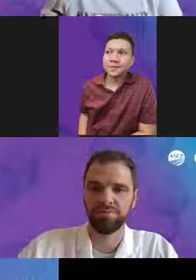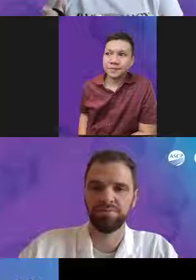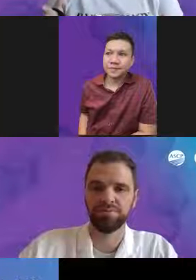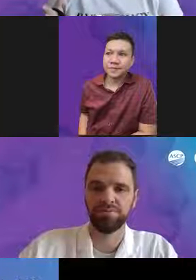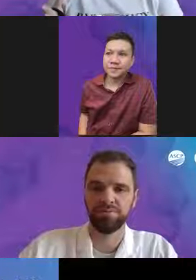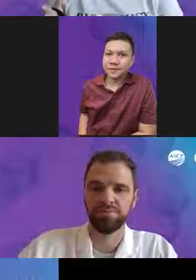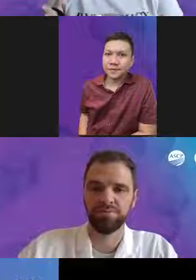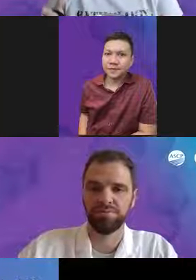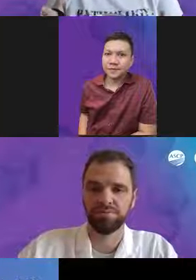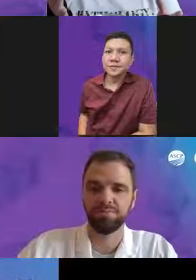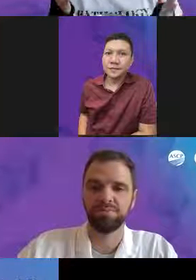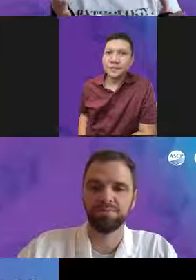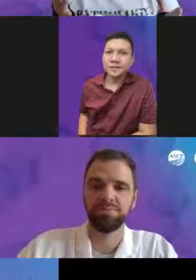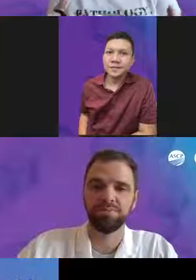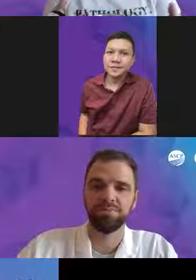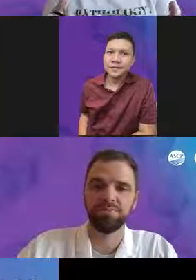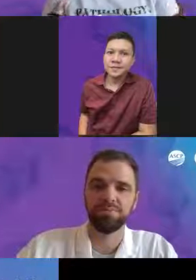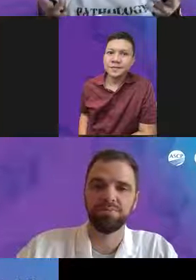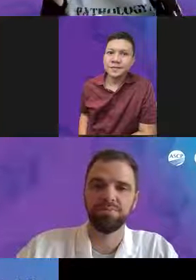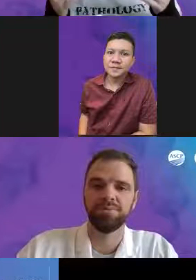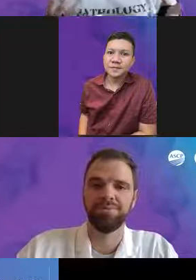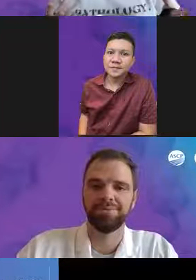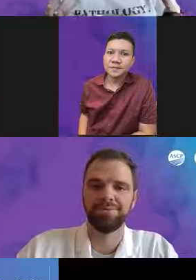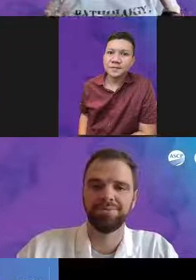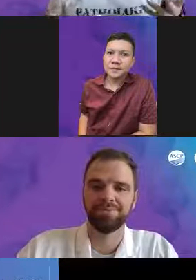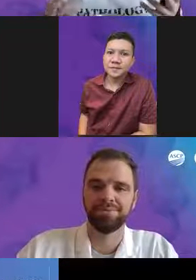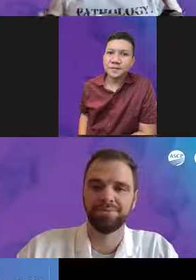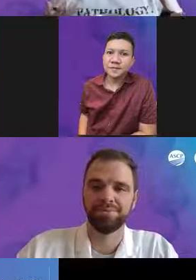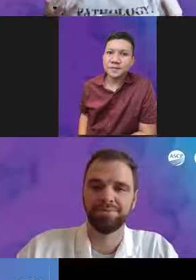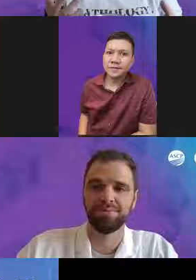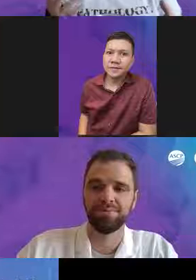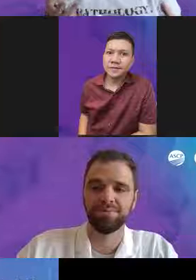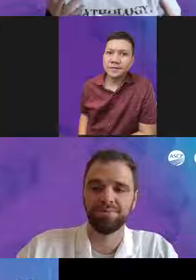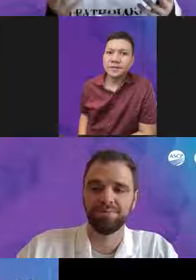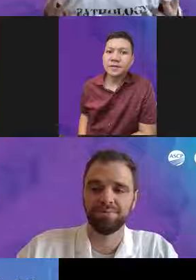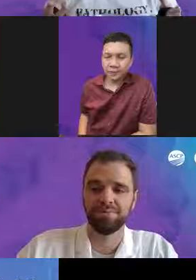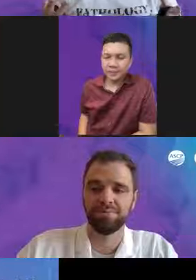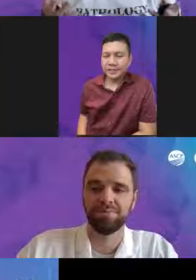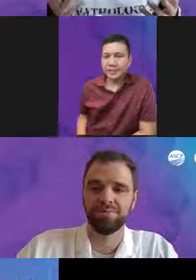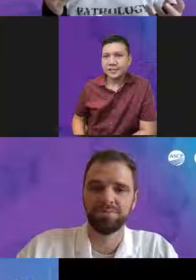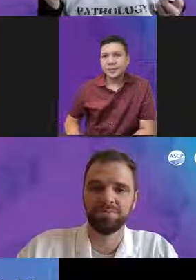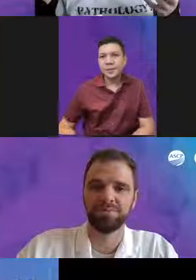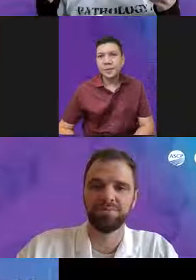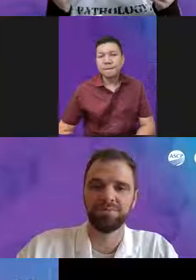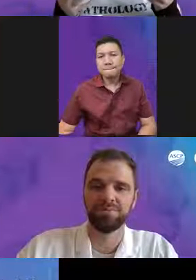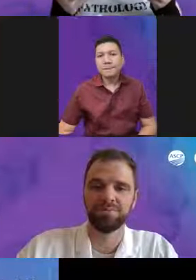and carrying capacity. So that's why their lifespan is only 120 days, because they've lost